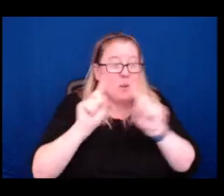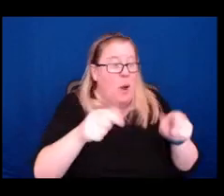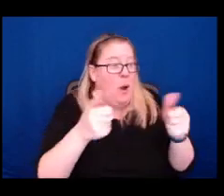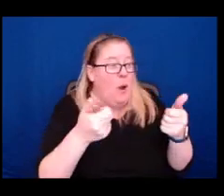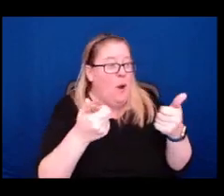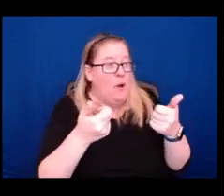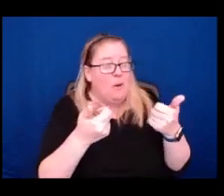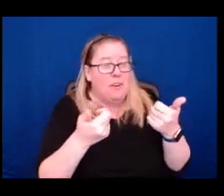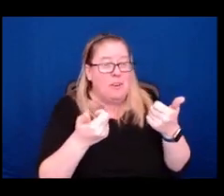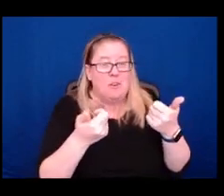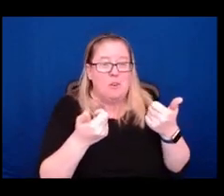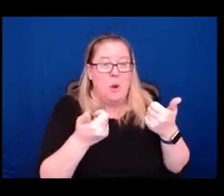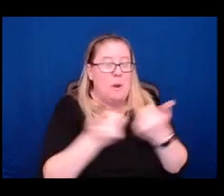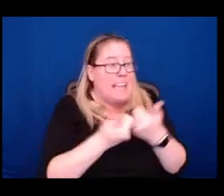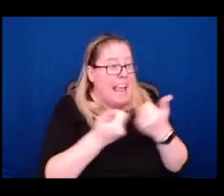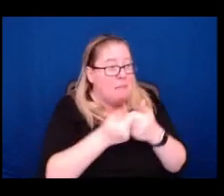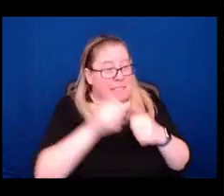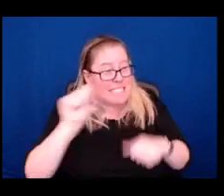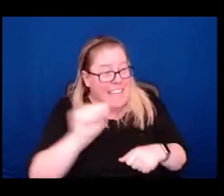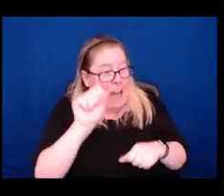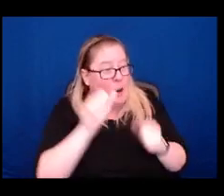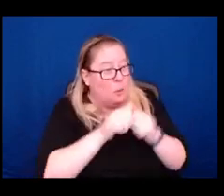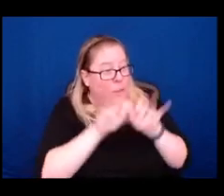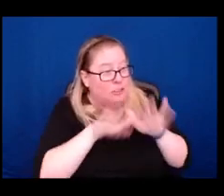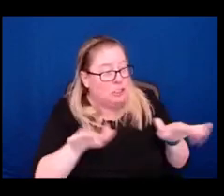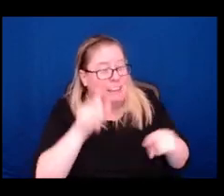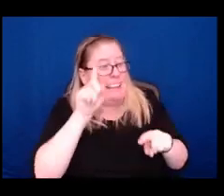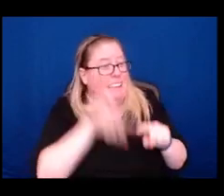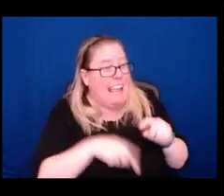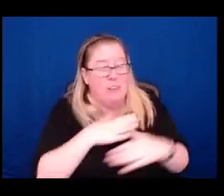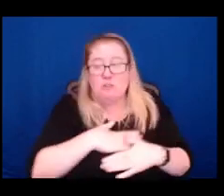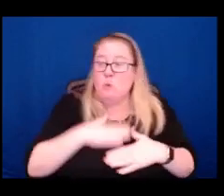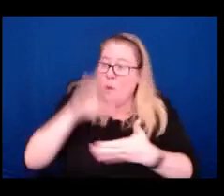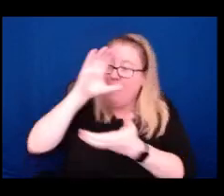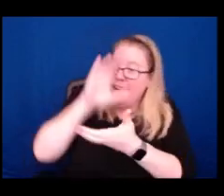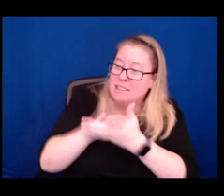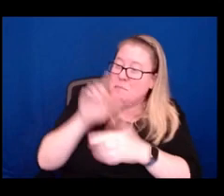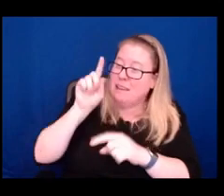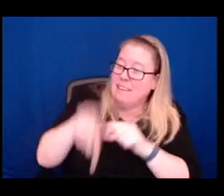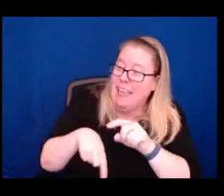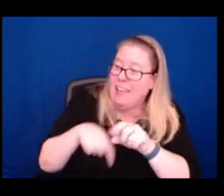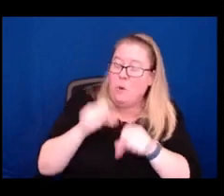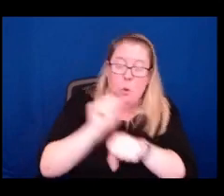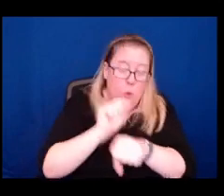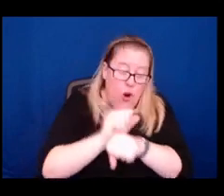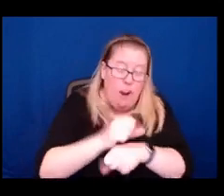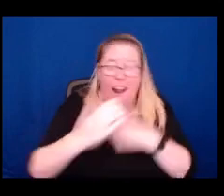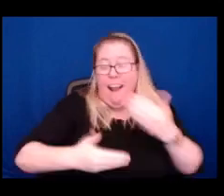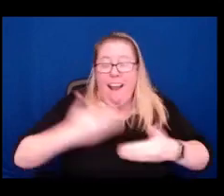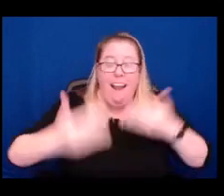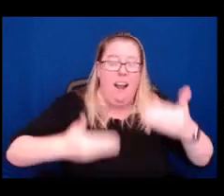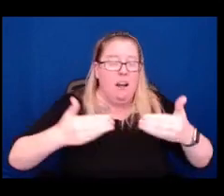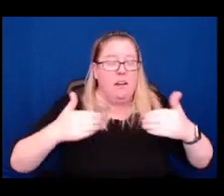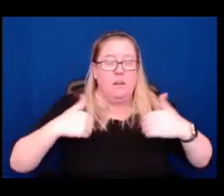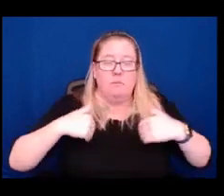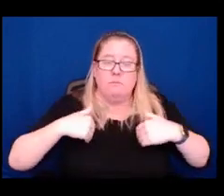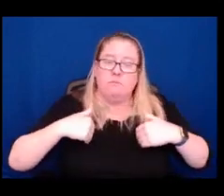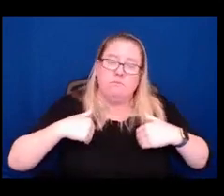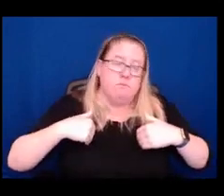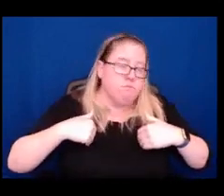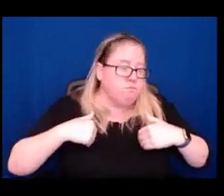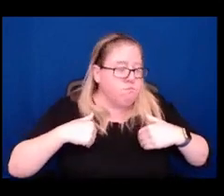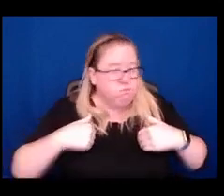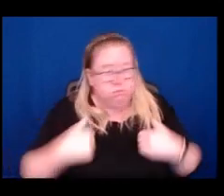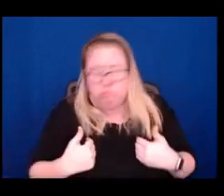on Saturday for their children or enjoy their husbands or be productive at work. And it really a lot of